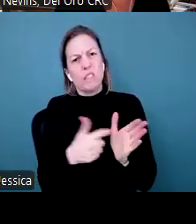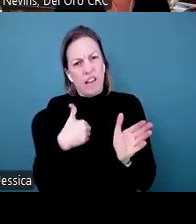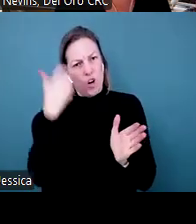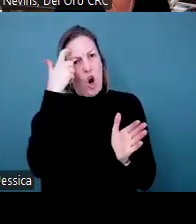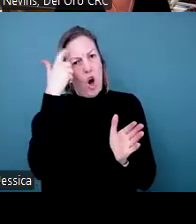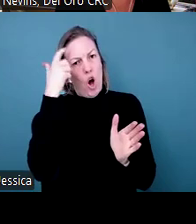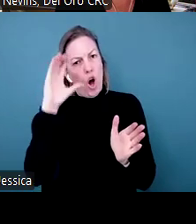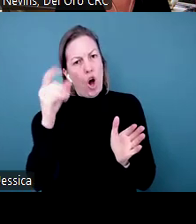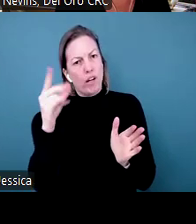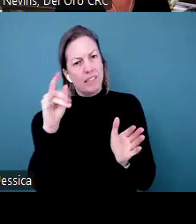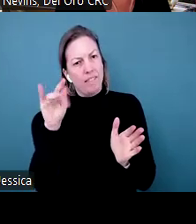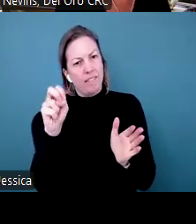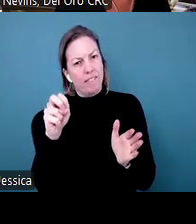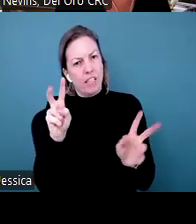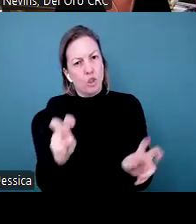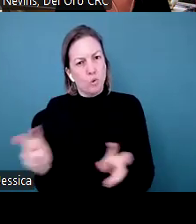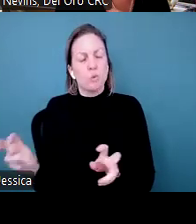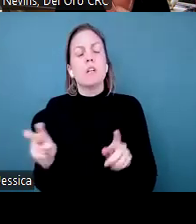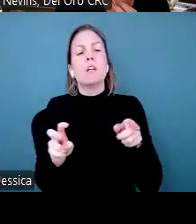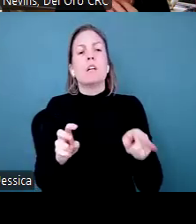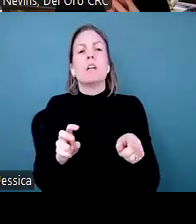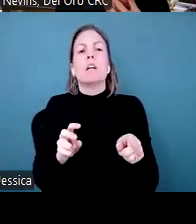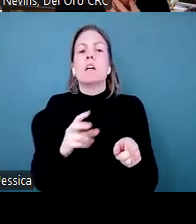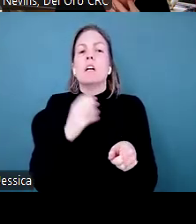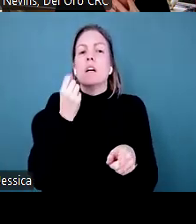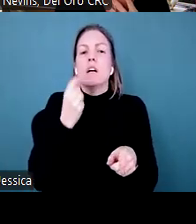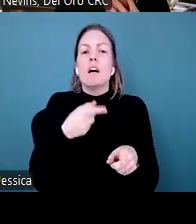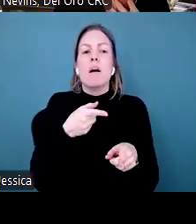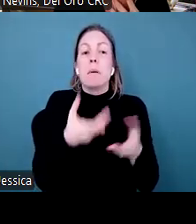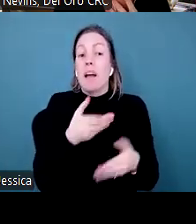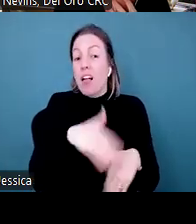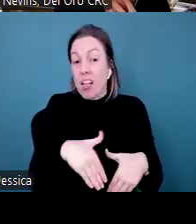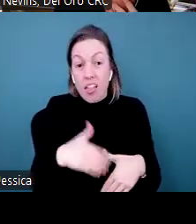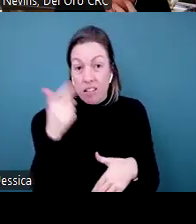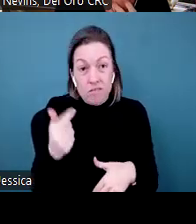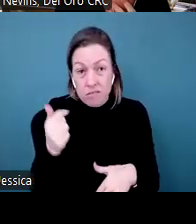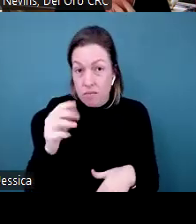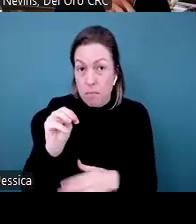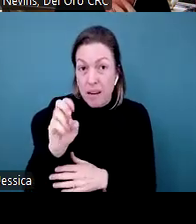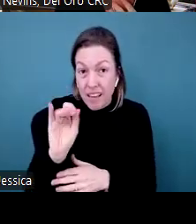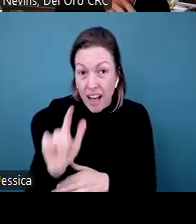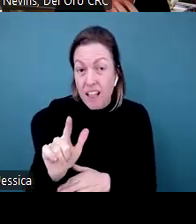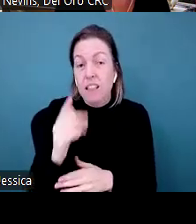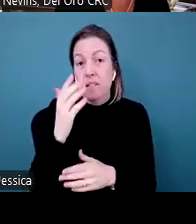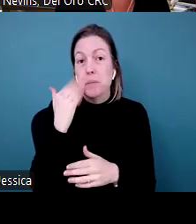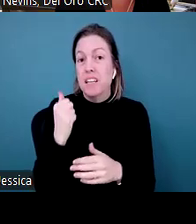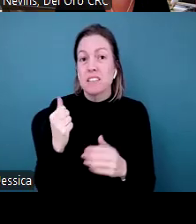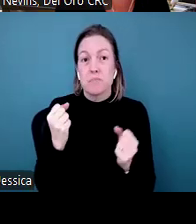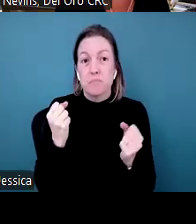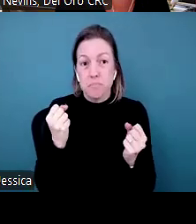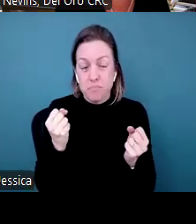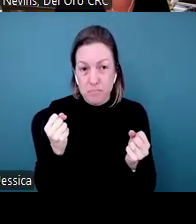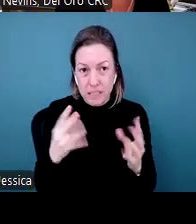course, the care receiver is not receiving Medi-Cal because there are a variety of programs out there to support caregivers through